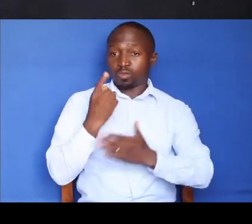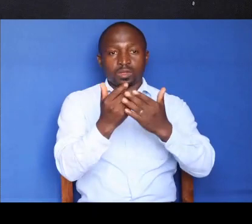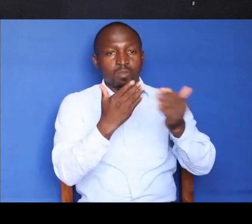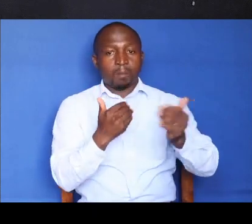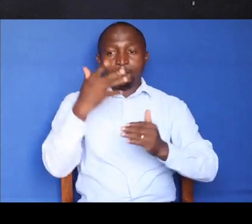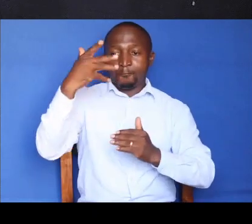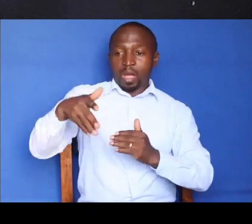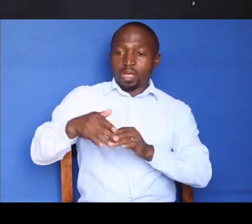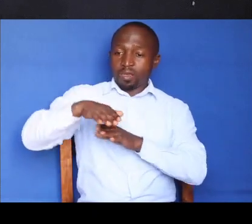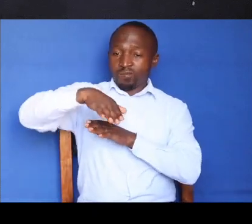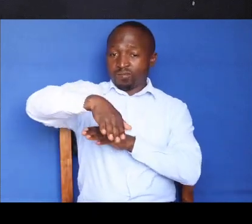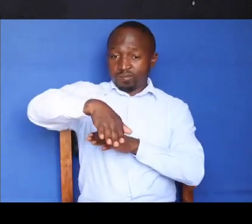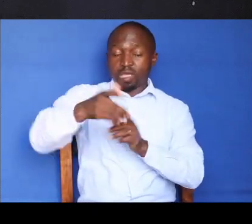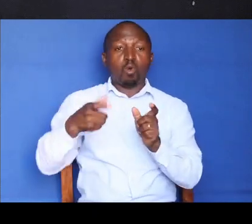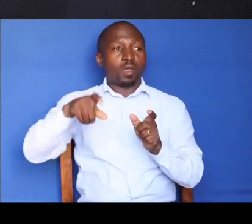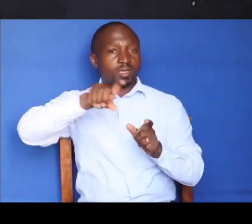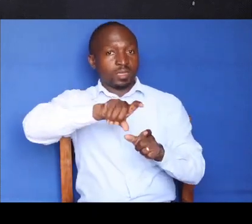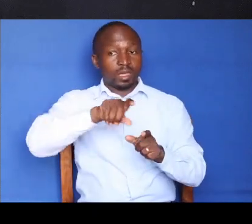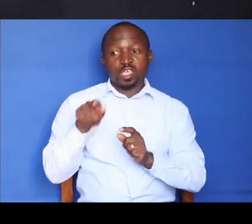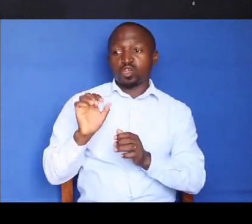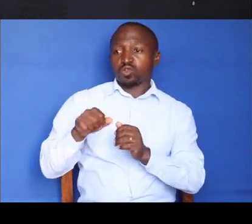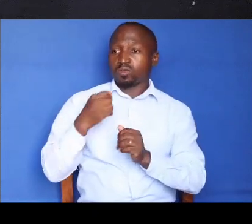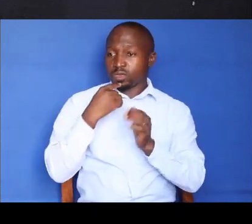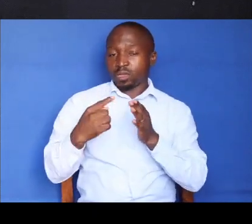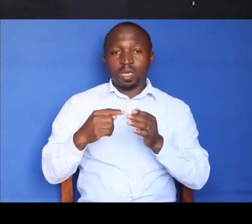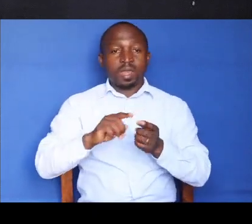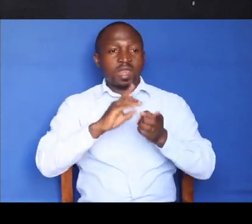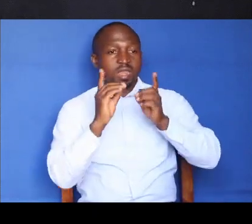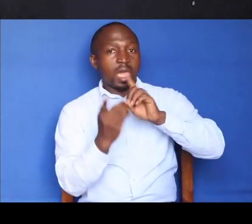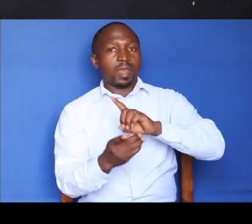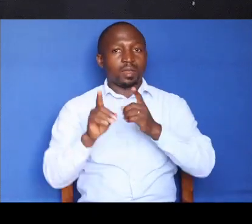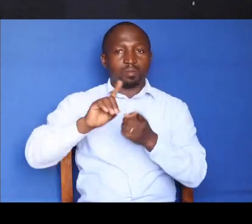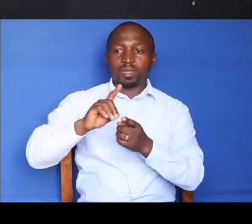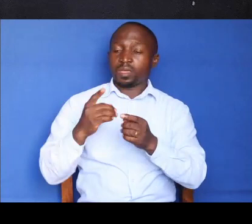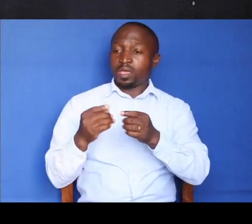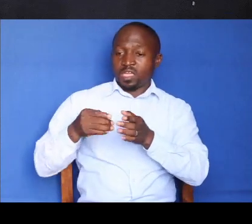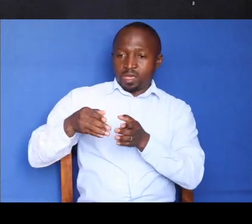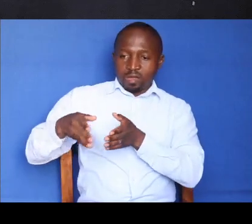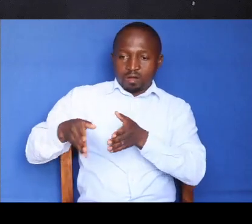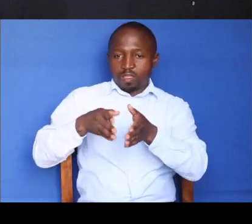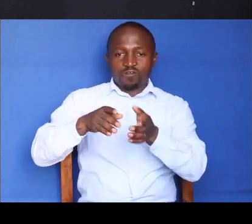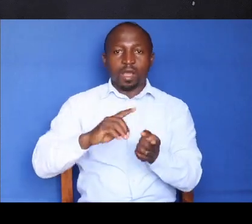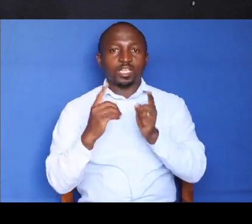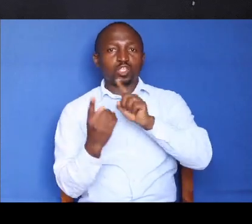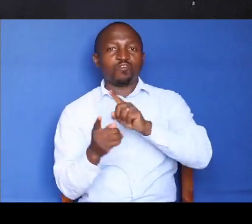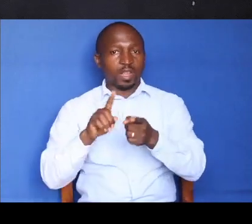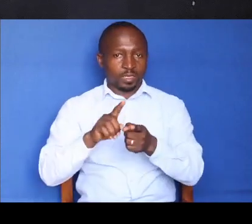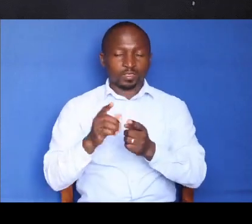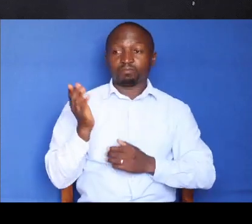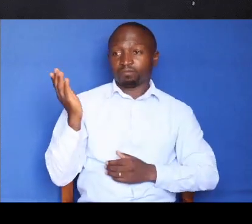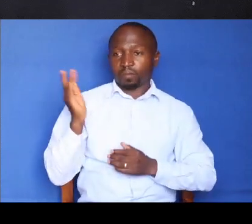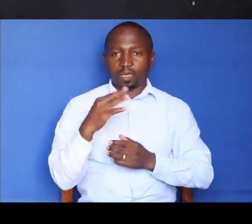is what we used to say, dynamic river rejuvenation. The second type is of